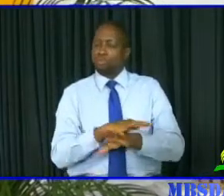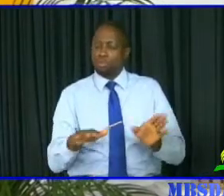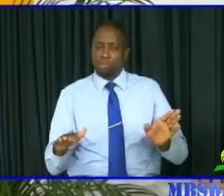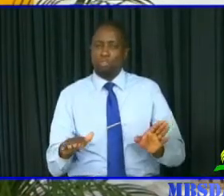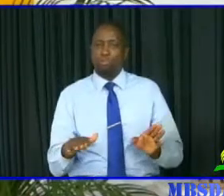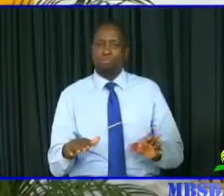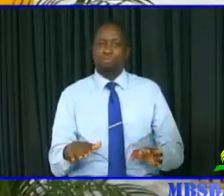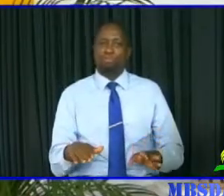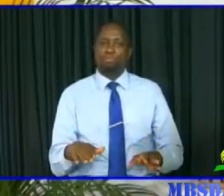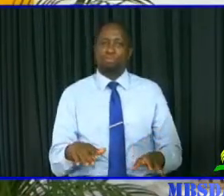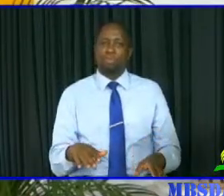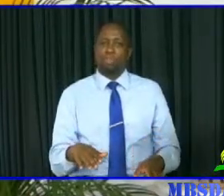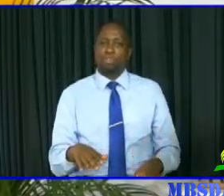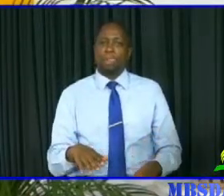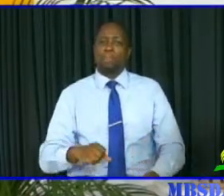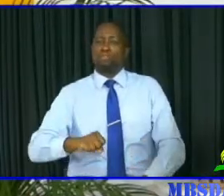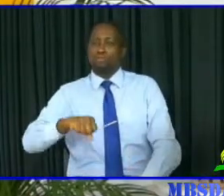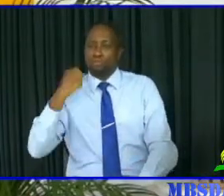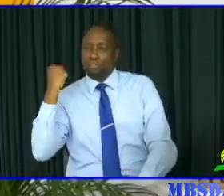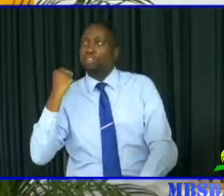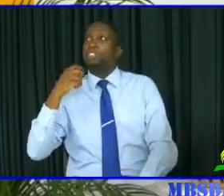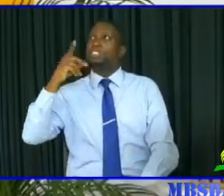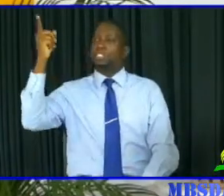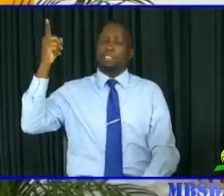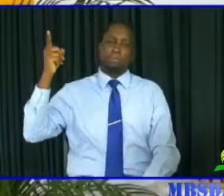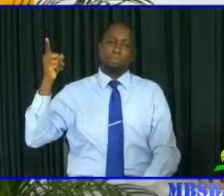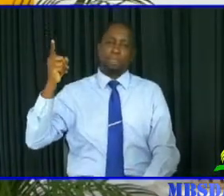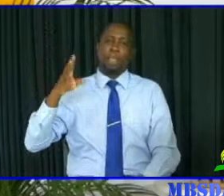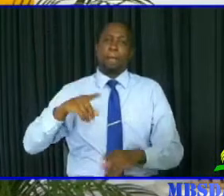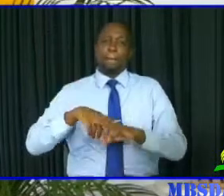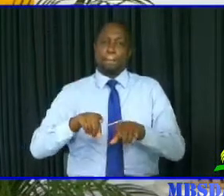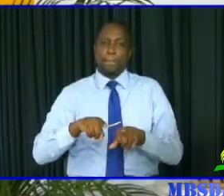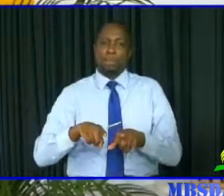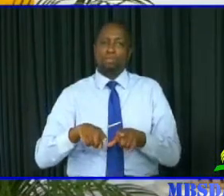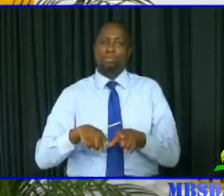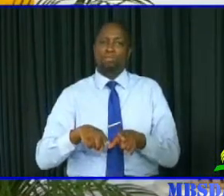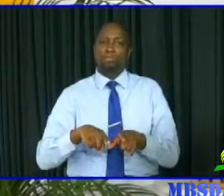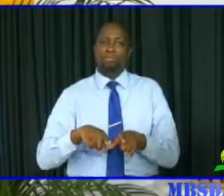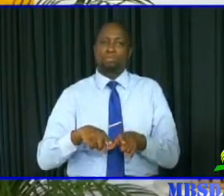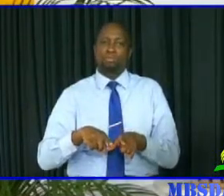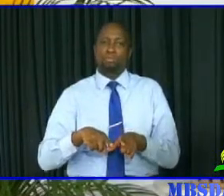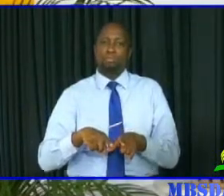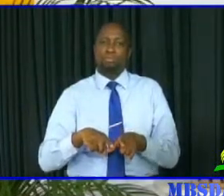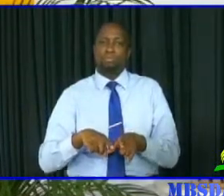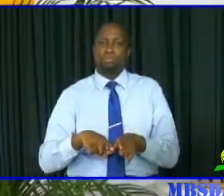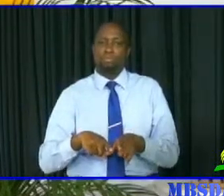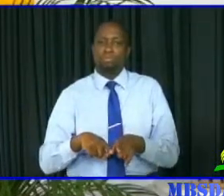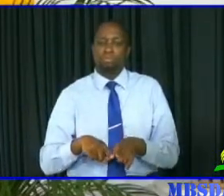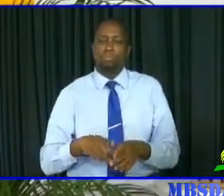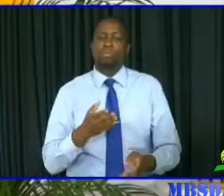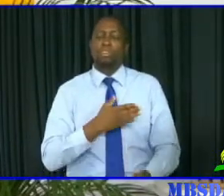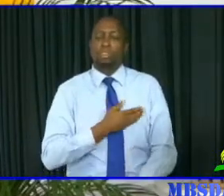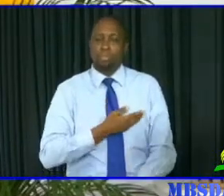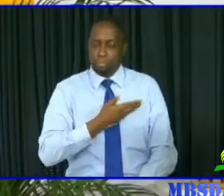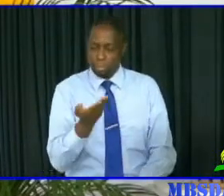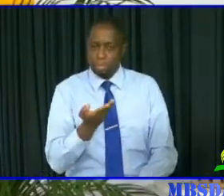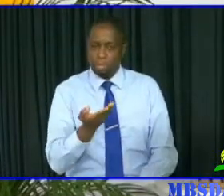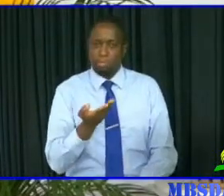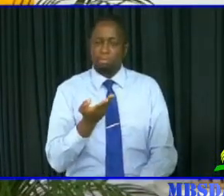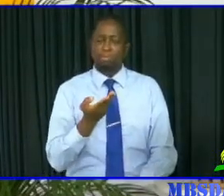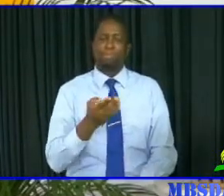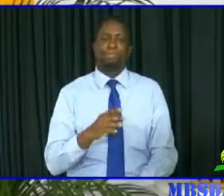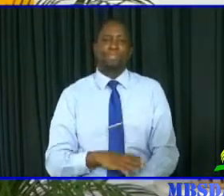do not harden your hearts, but to yield to the pull of the Holy Spirit. I said, Sabbath will be a